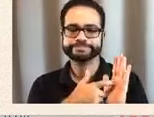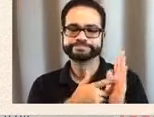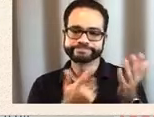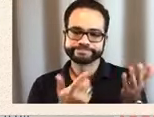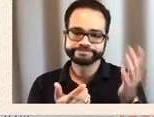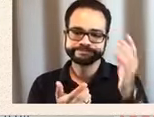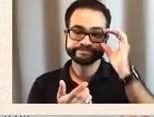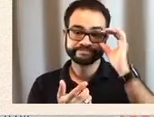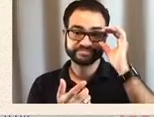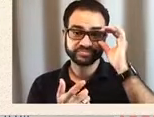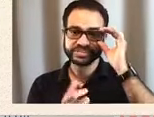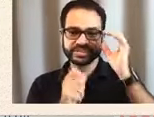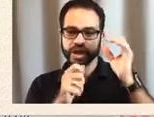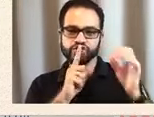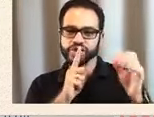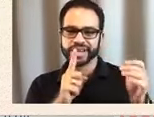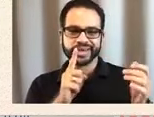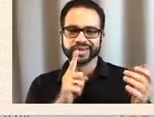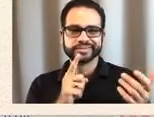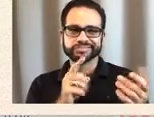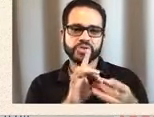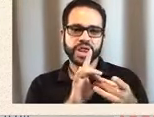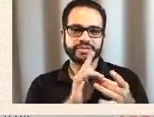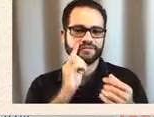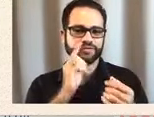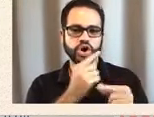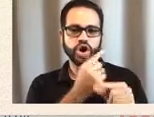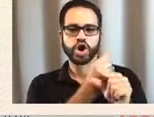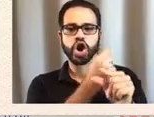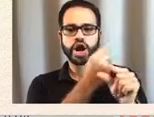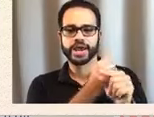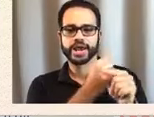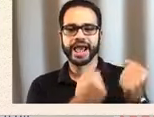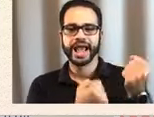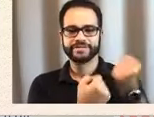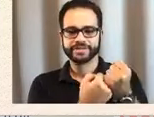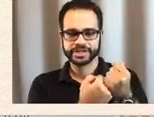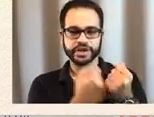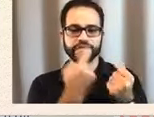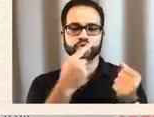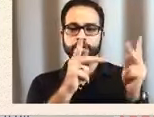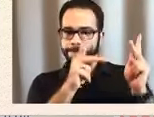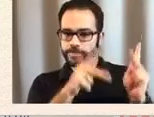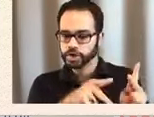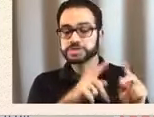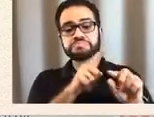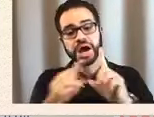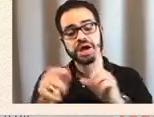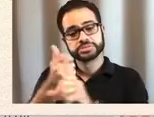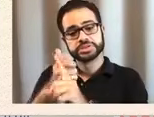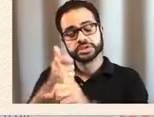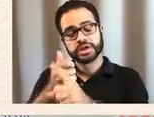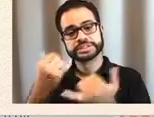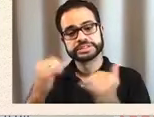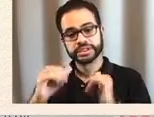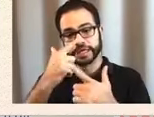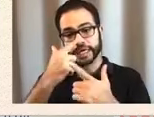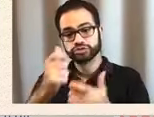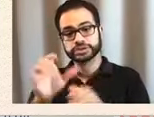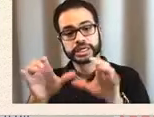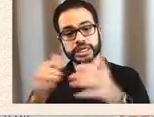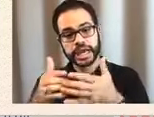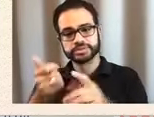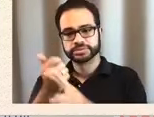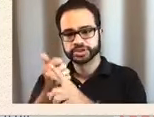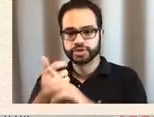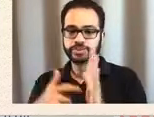relevant for guardian advocacy of a person, but it's an interesting class and it is required. So if you're appointed